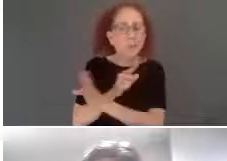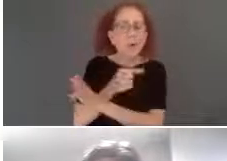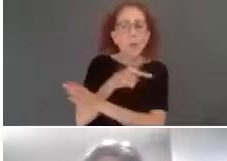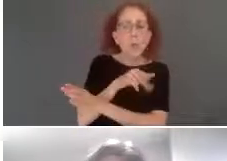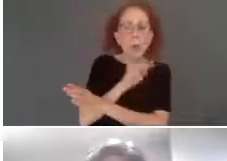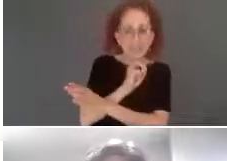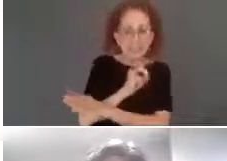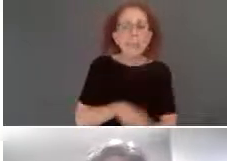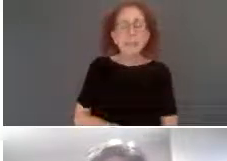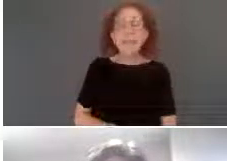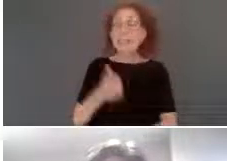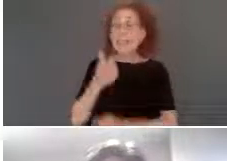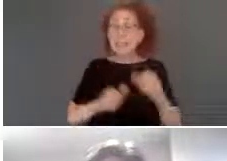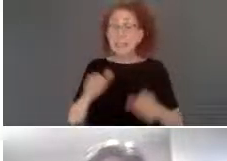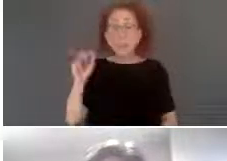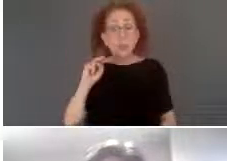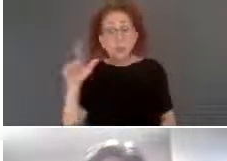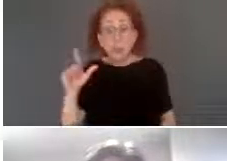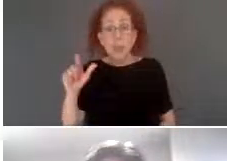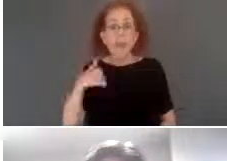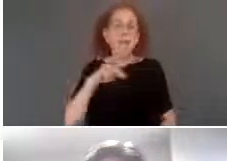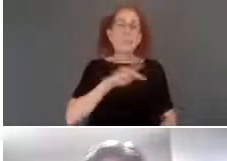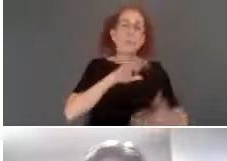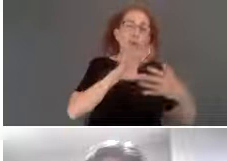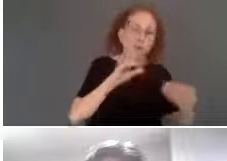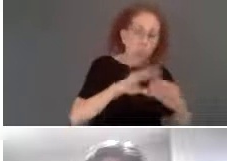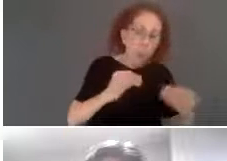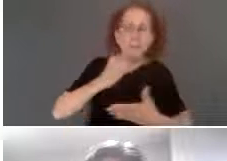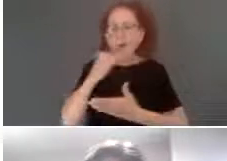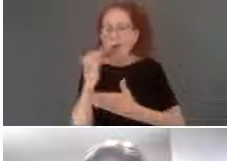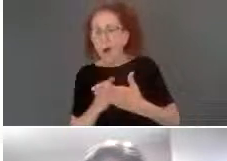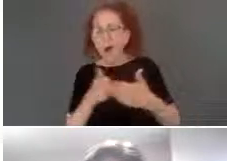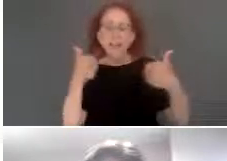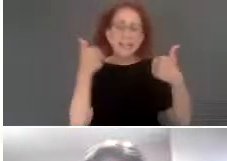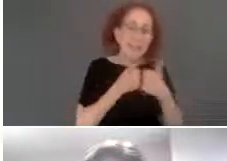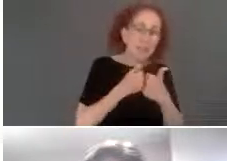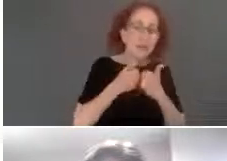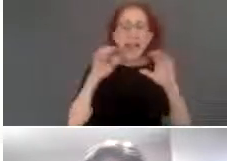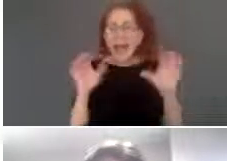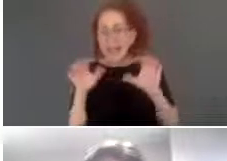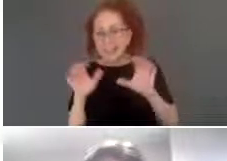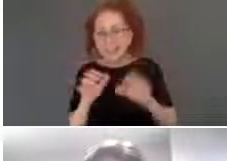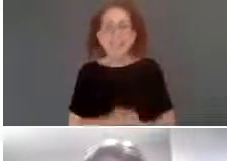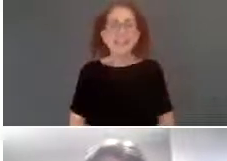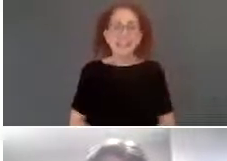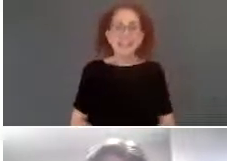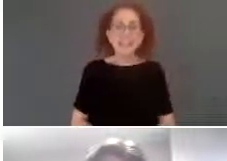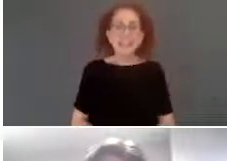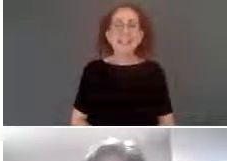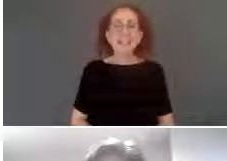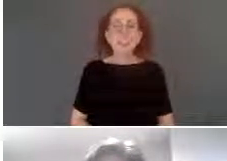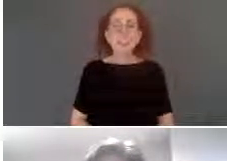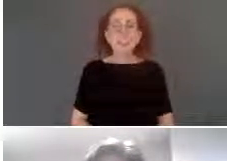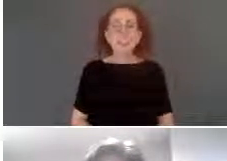includes personal stories, original artwork, games, activities. And when the slides are sent out, you can